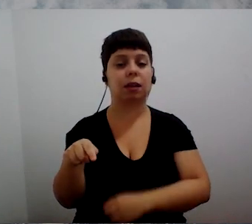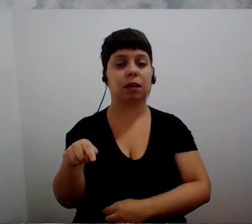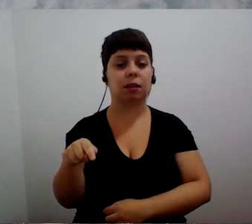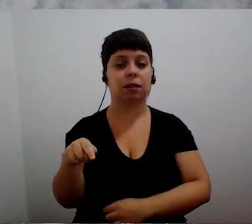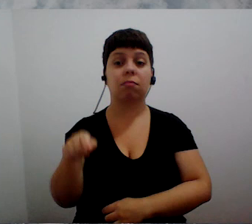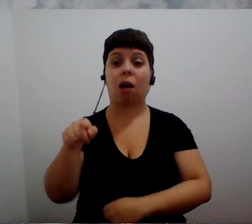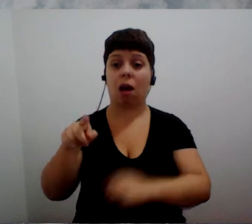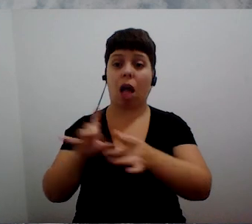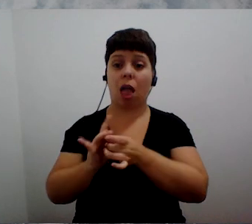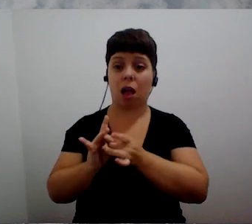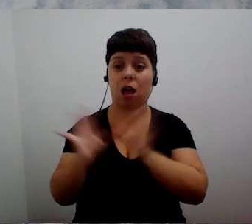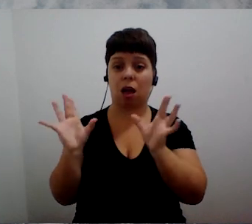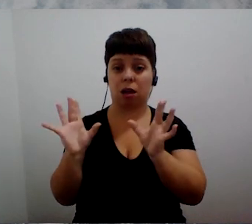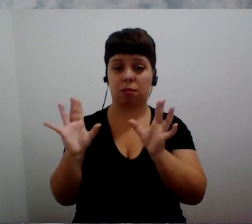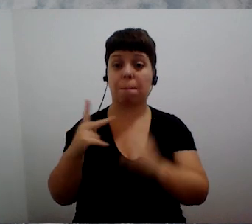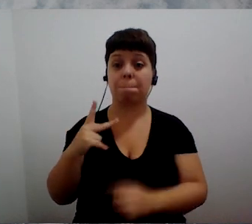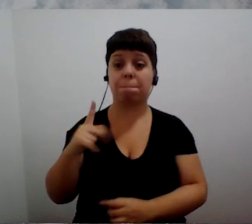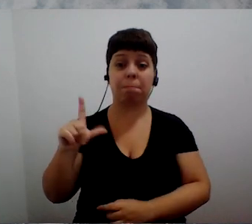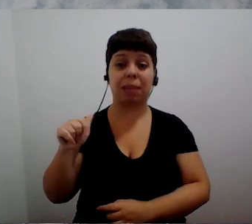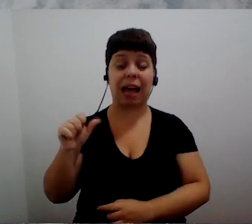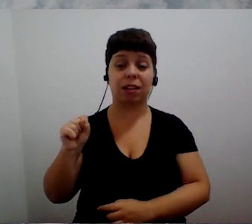7 or 8 months that are